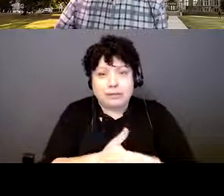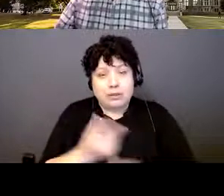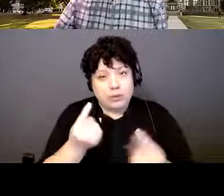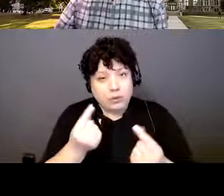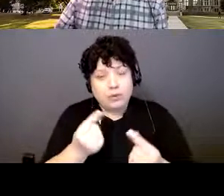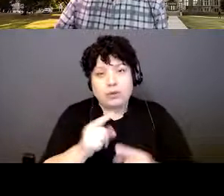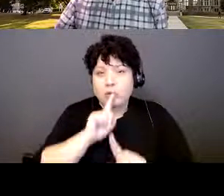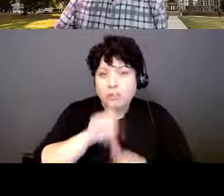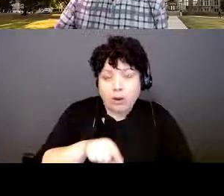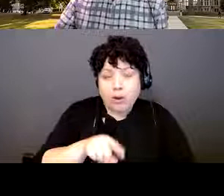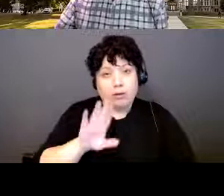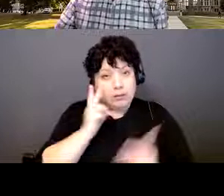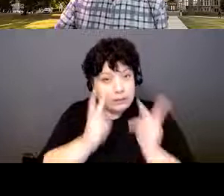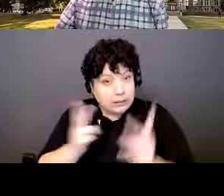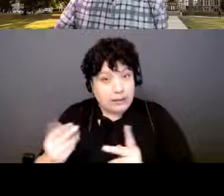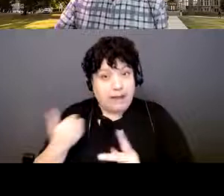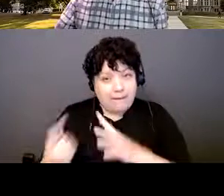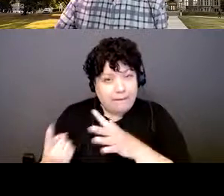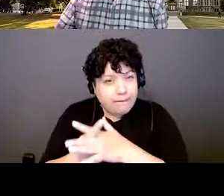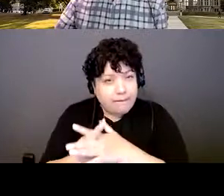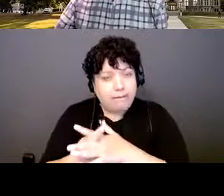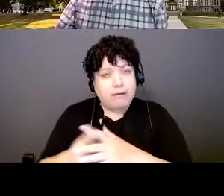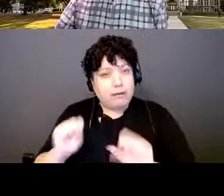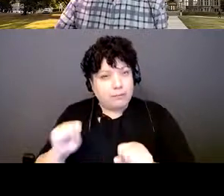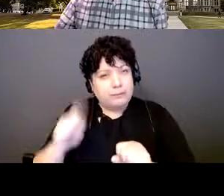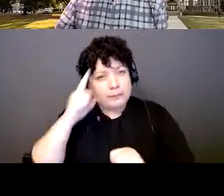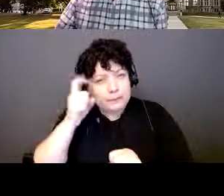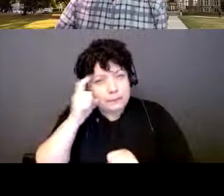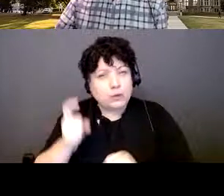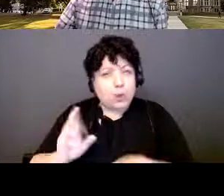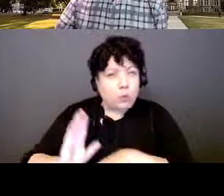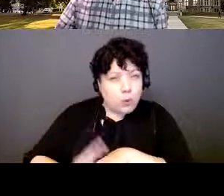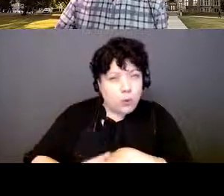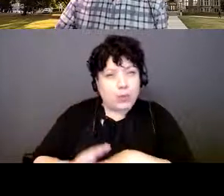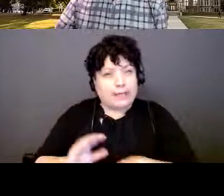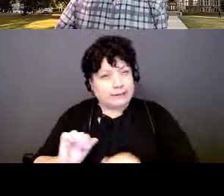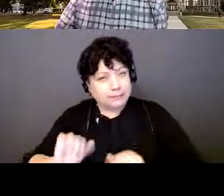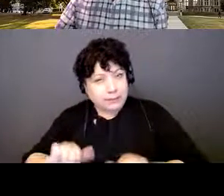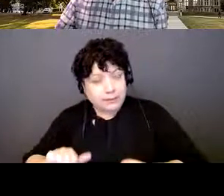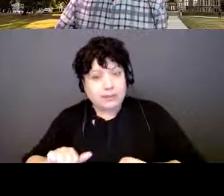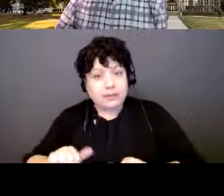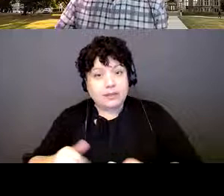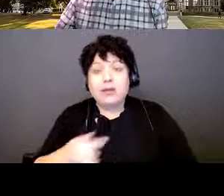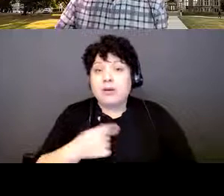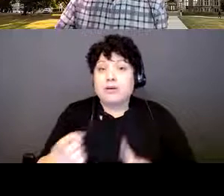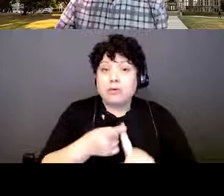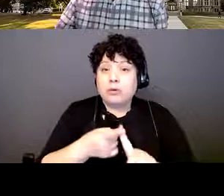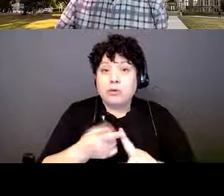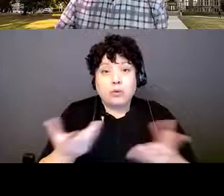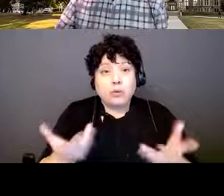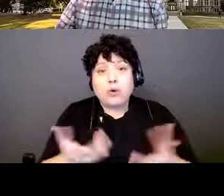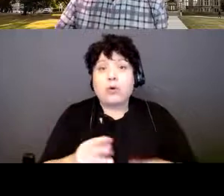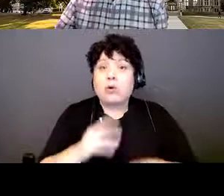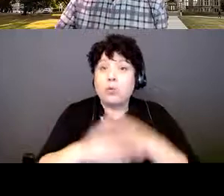to warning signs when they first see them happening. I wanted to start just sort of with the global sense of the